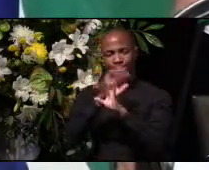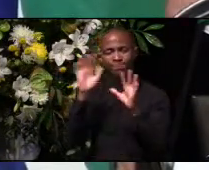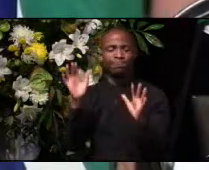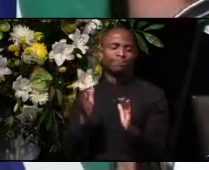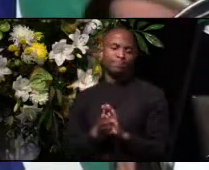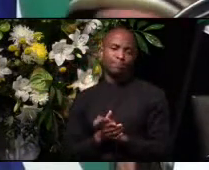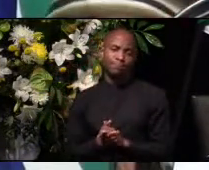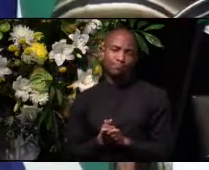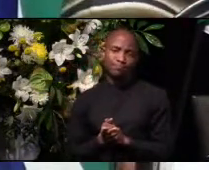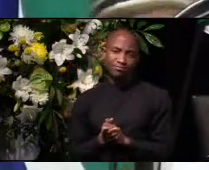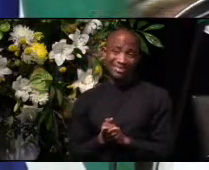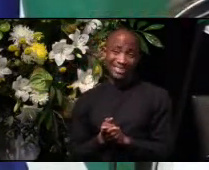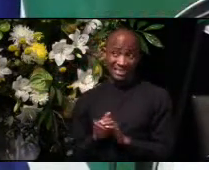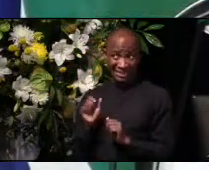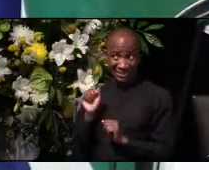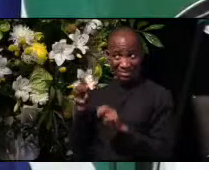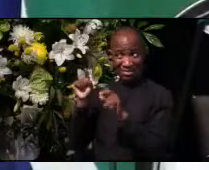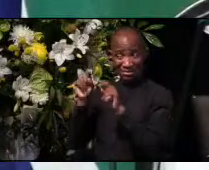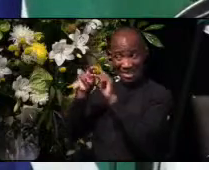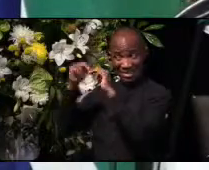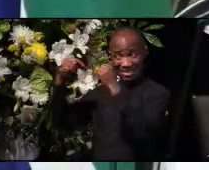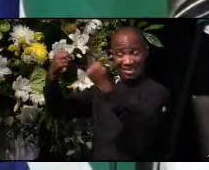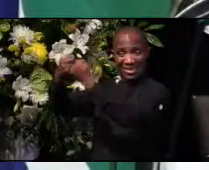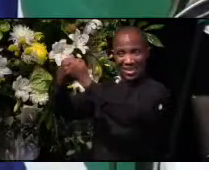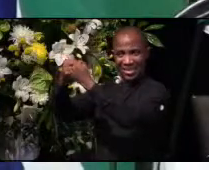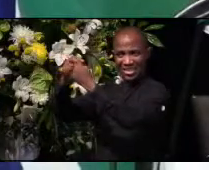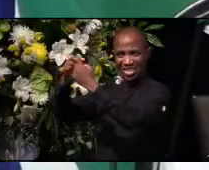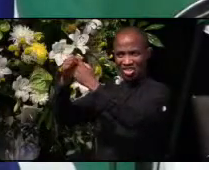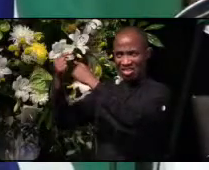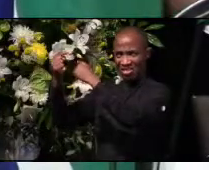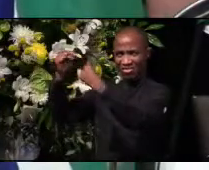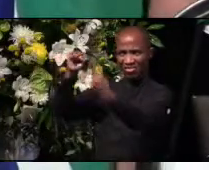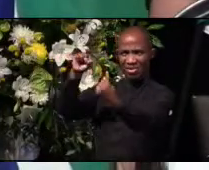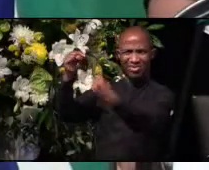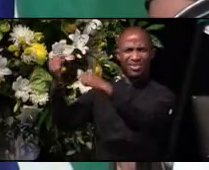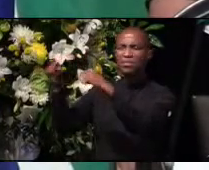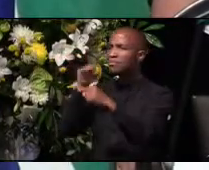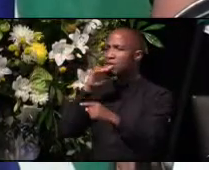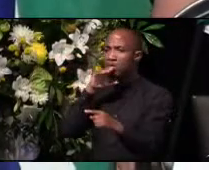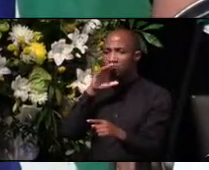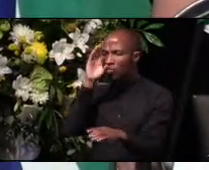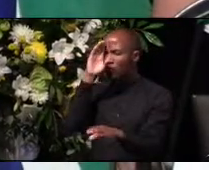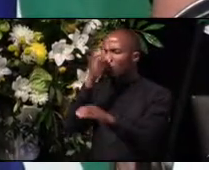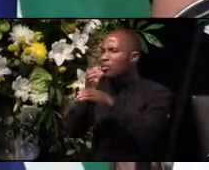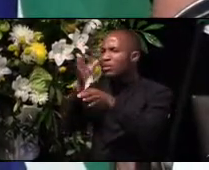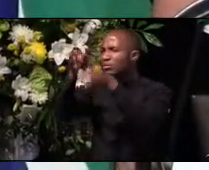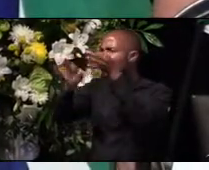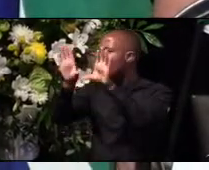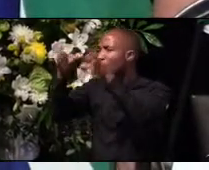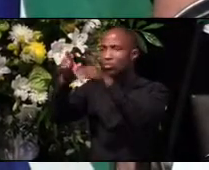and such National dialogue should not be parties are not confined to a political party